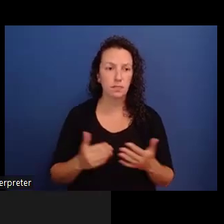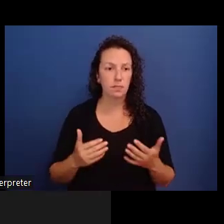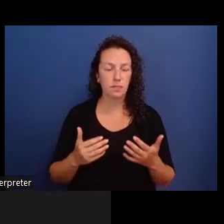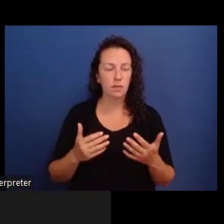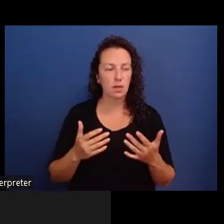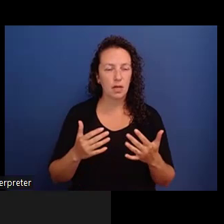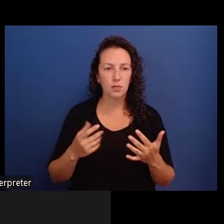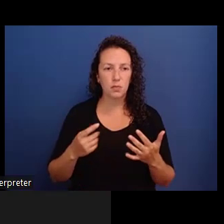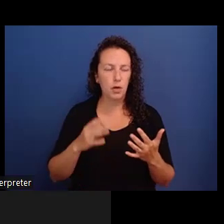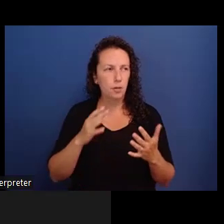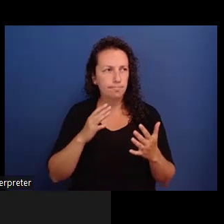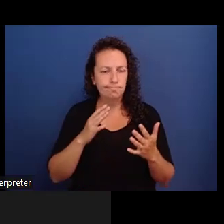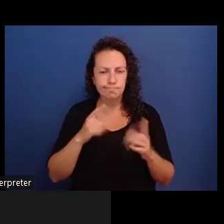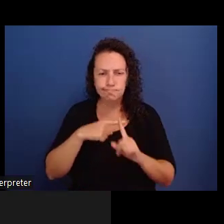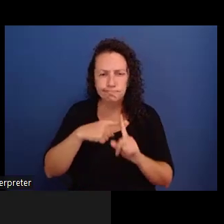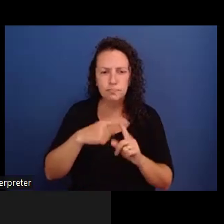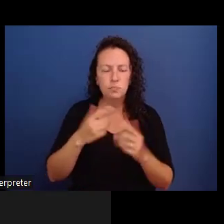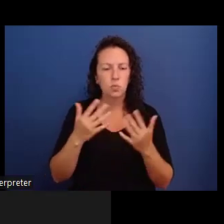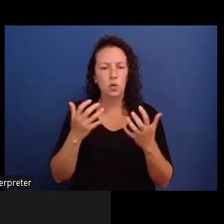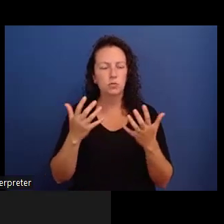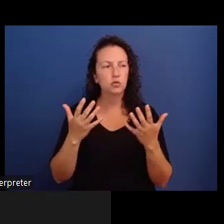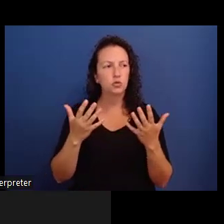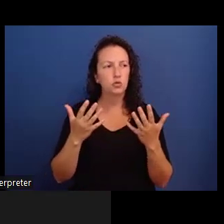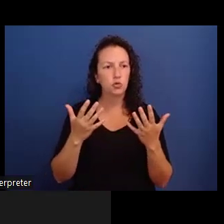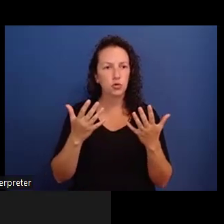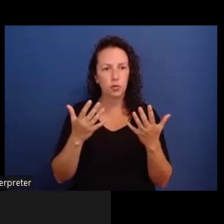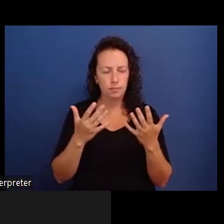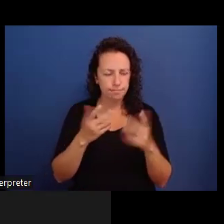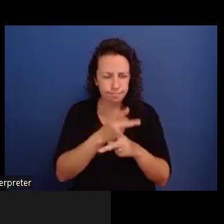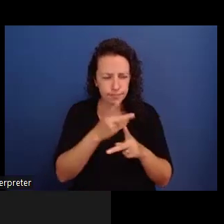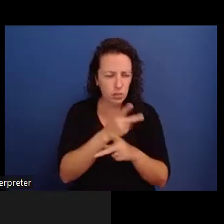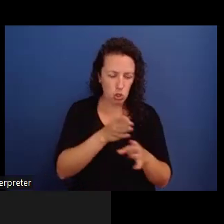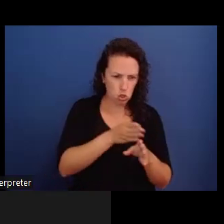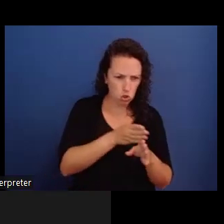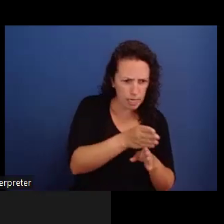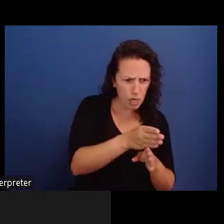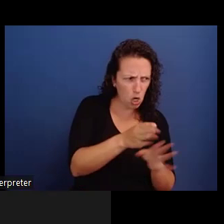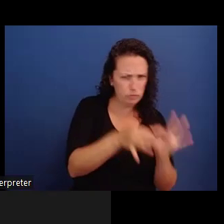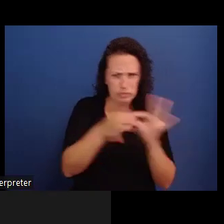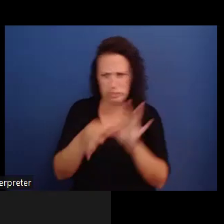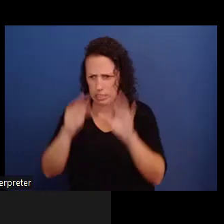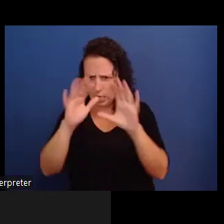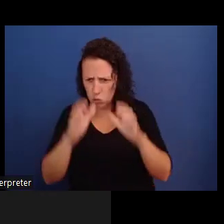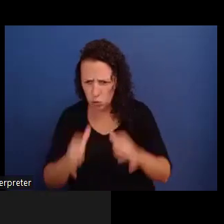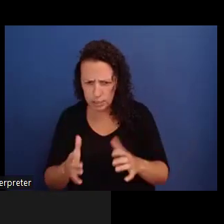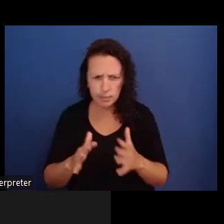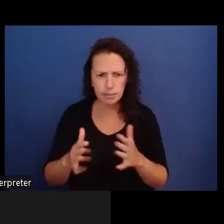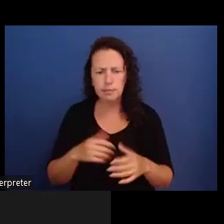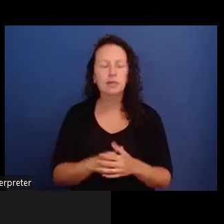aiming at being able to identify like what careers are associated, I was